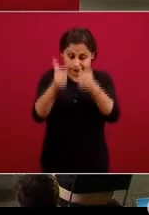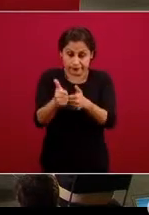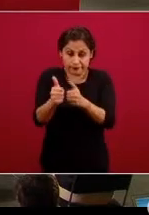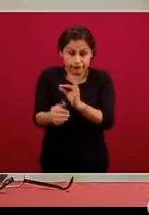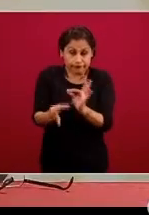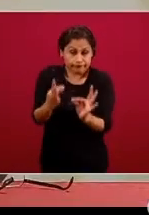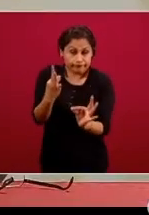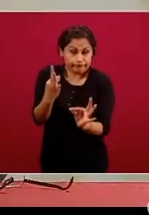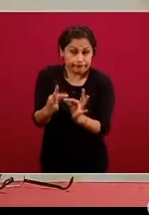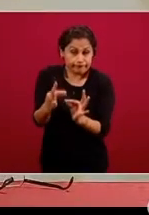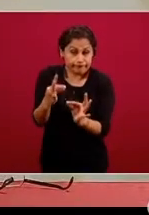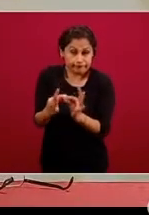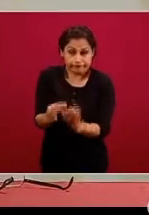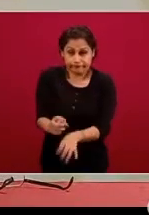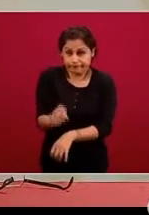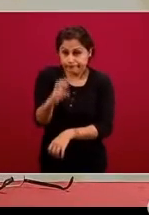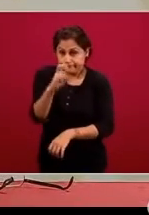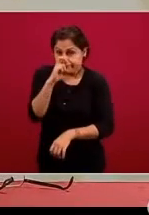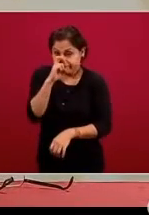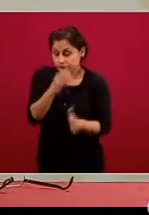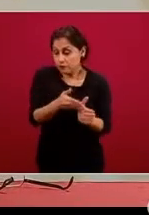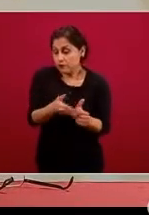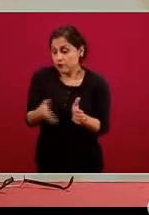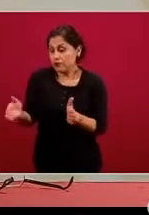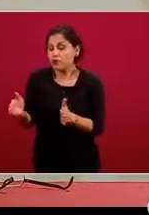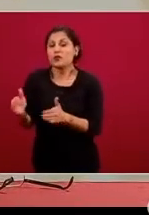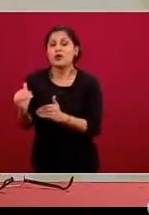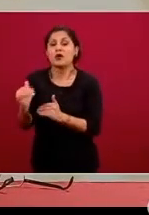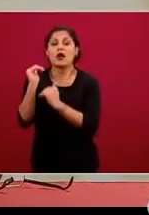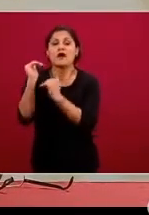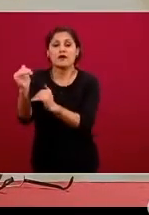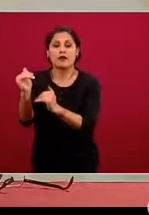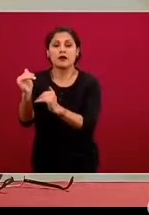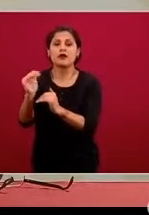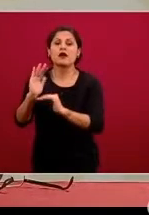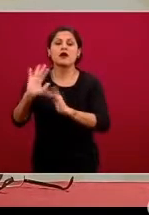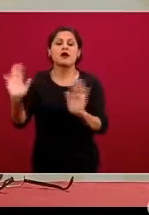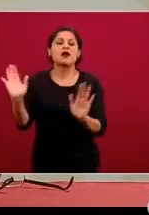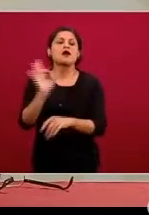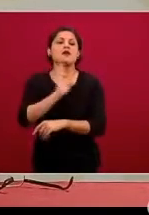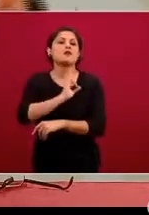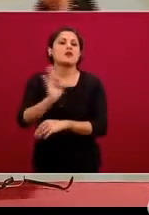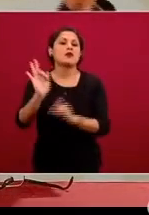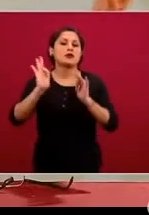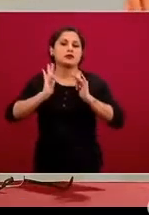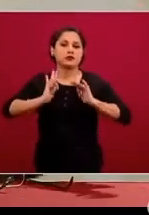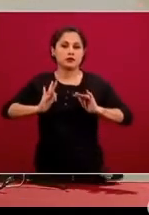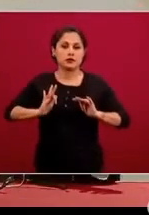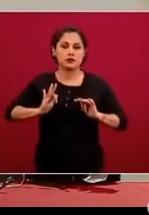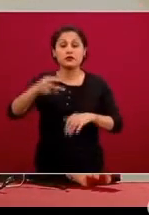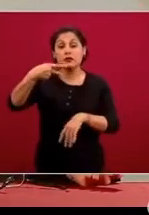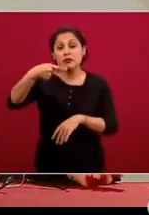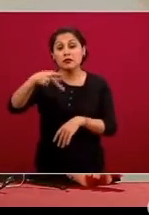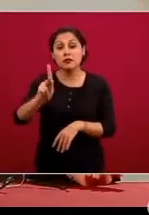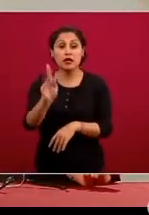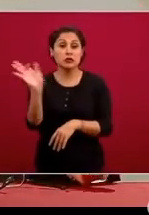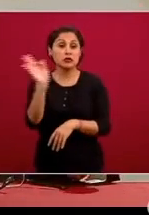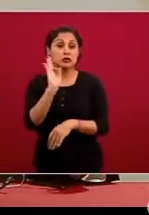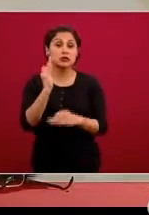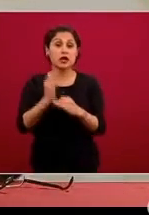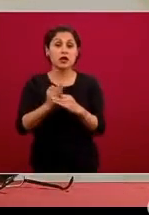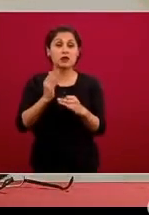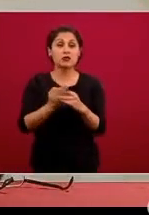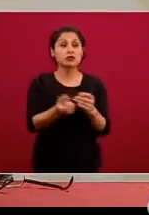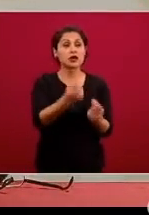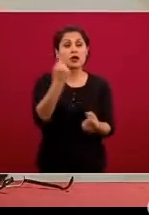measures are abided by properly. If this national safe distance program and